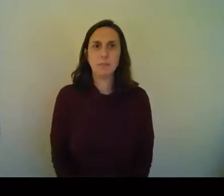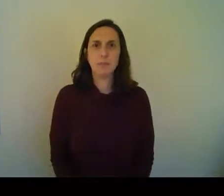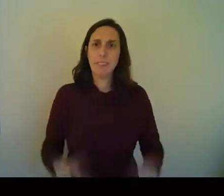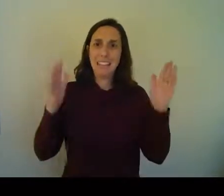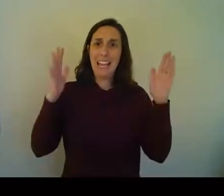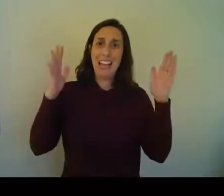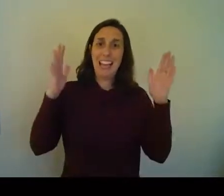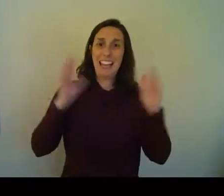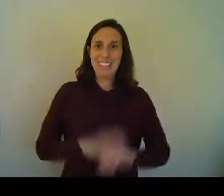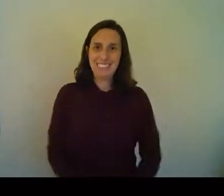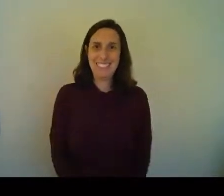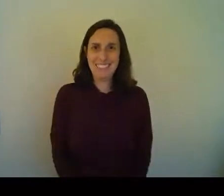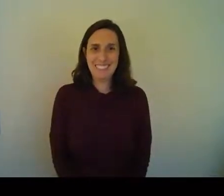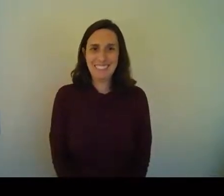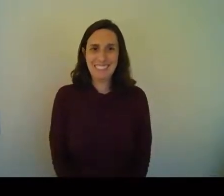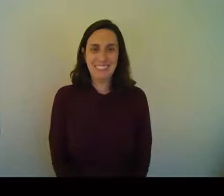Yay!